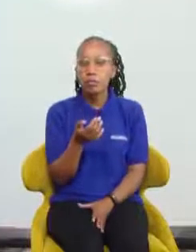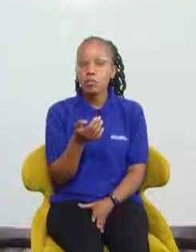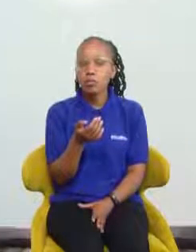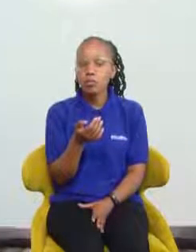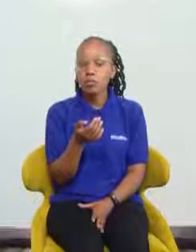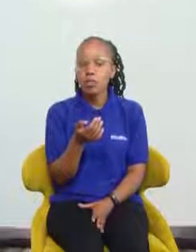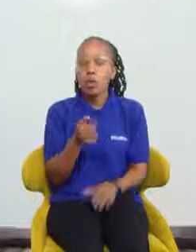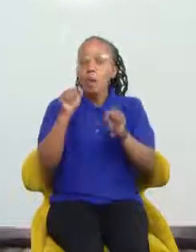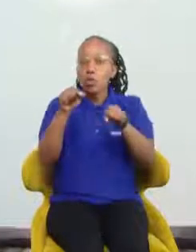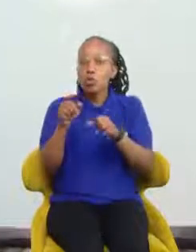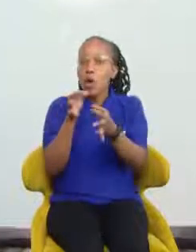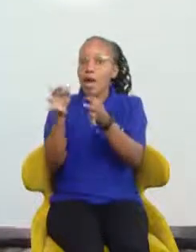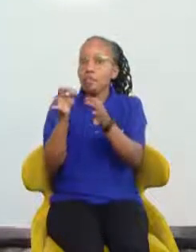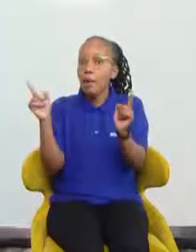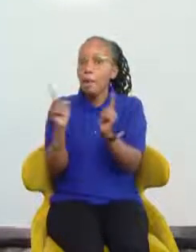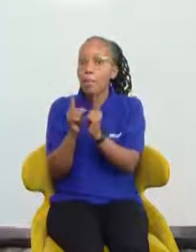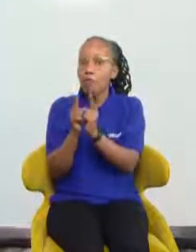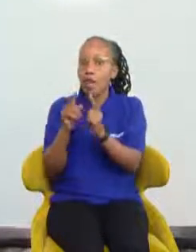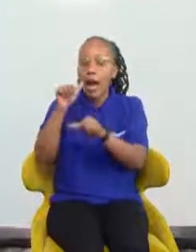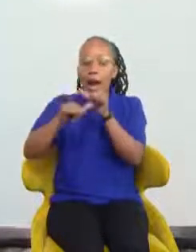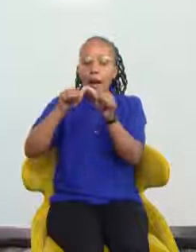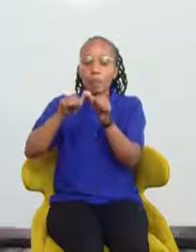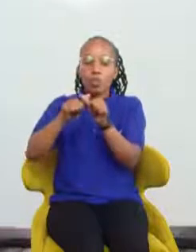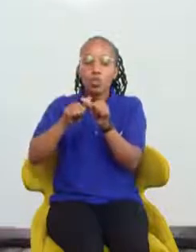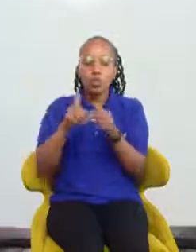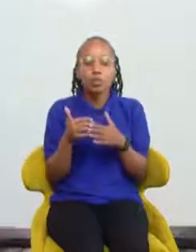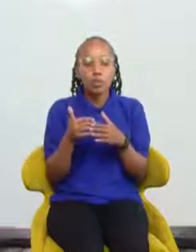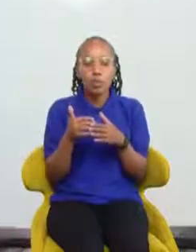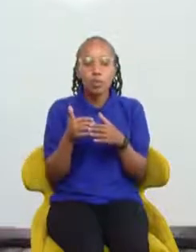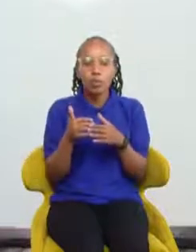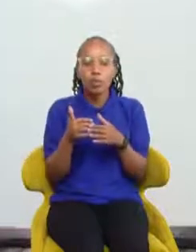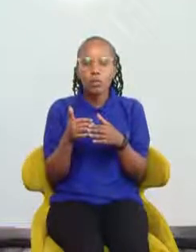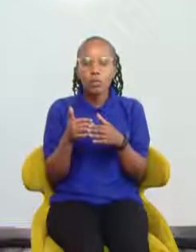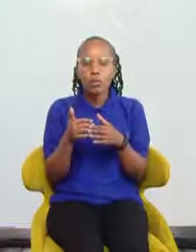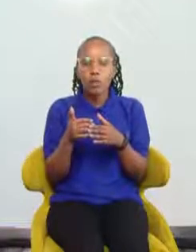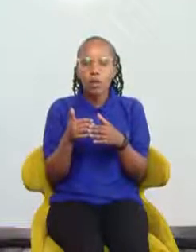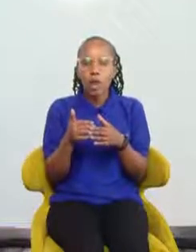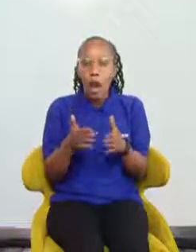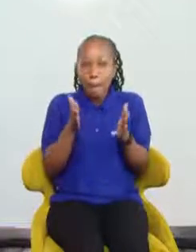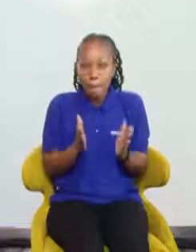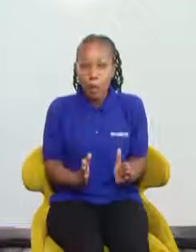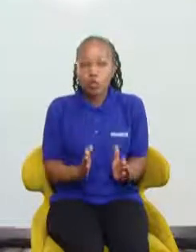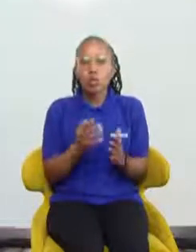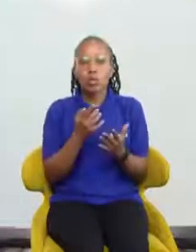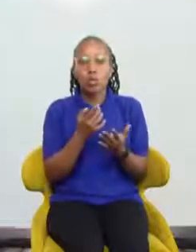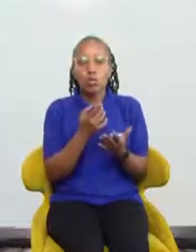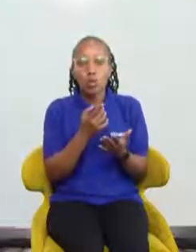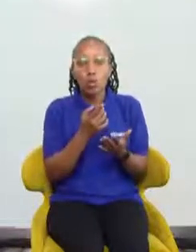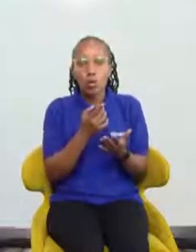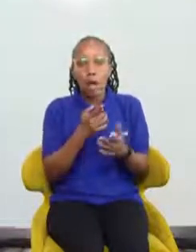you speak just briefly about the services around somebody coming in and working with you on which wheelchair you actually need to